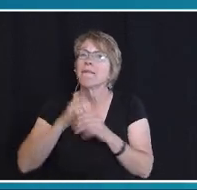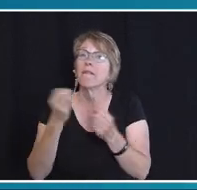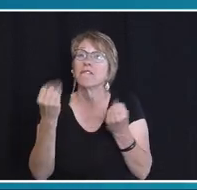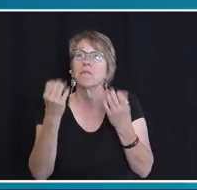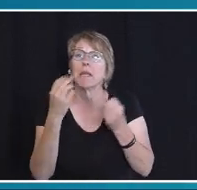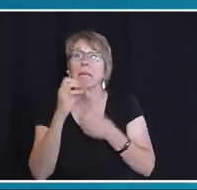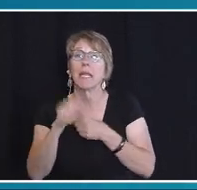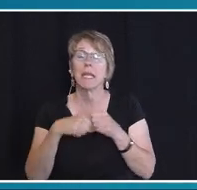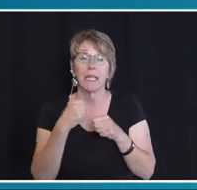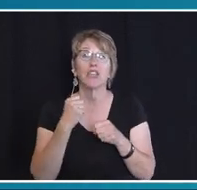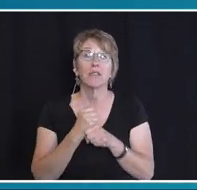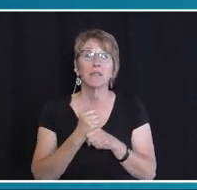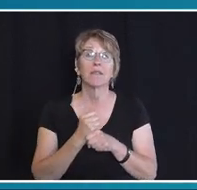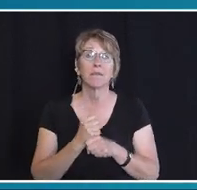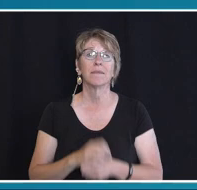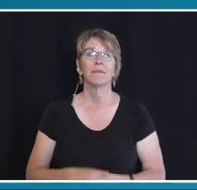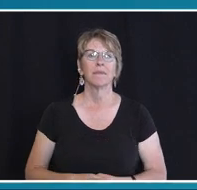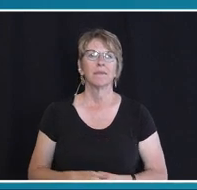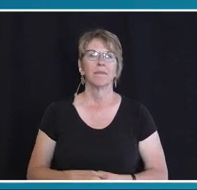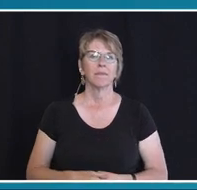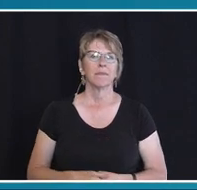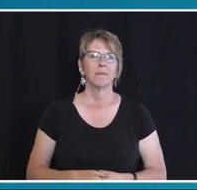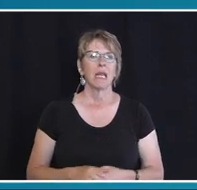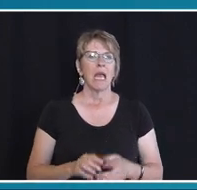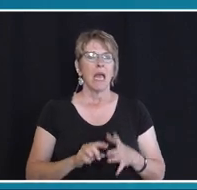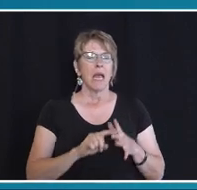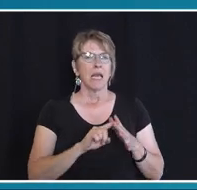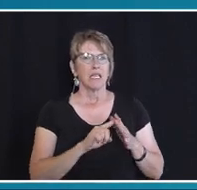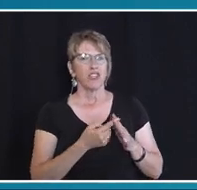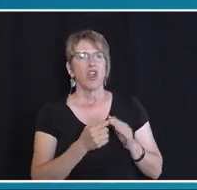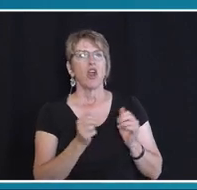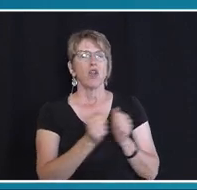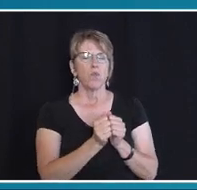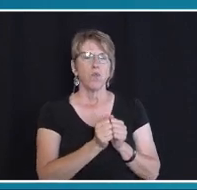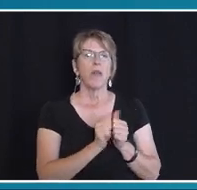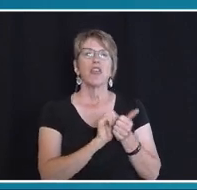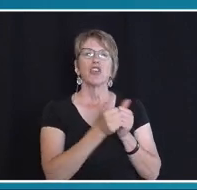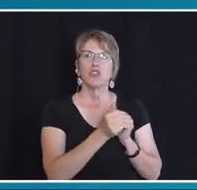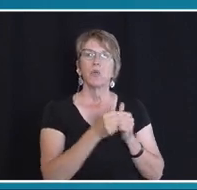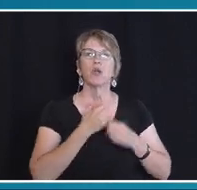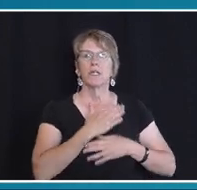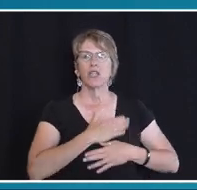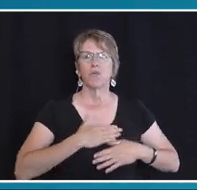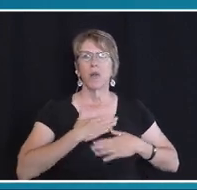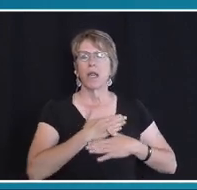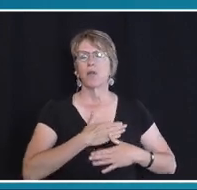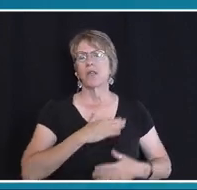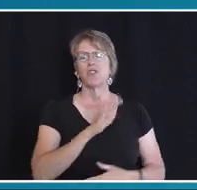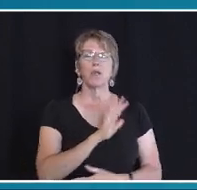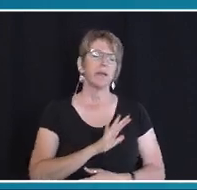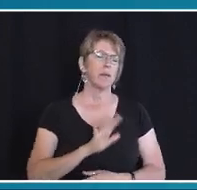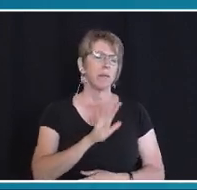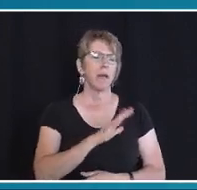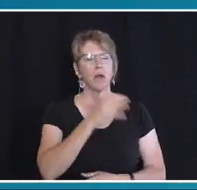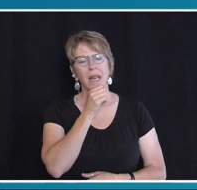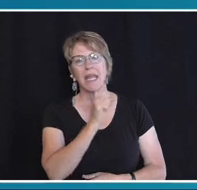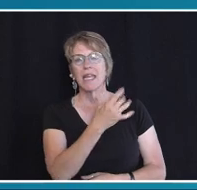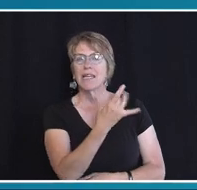years. I started with sports and recreation with Courage when I was probably